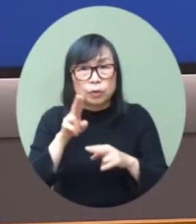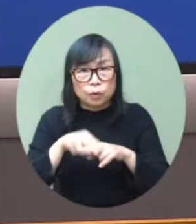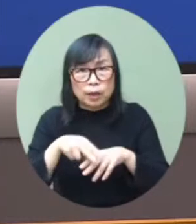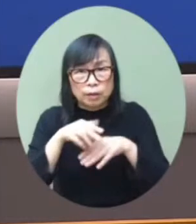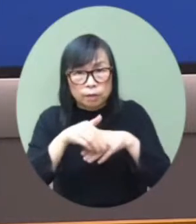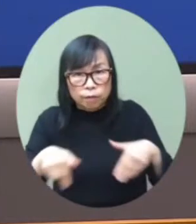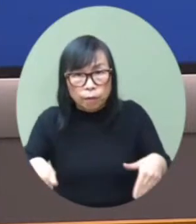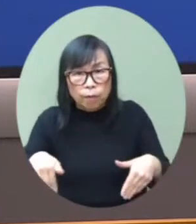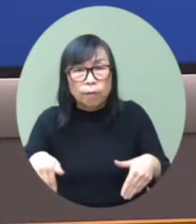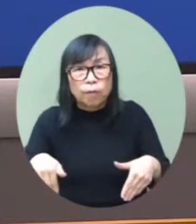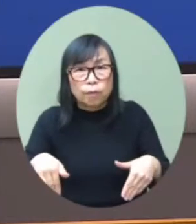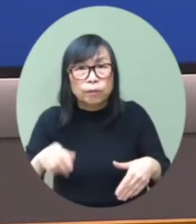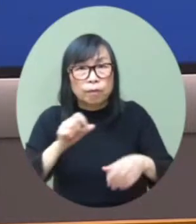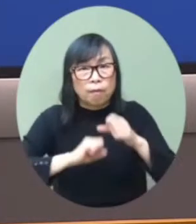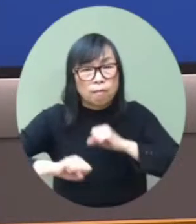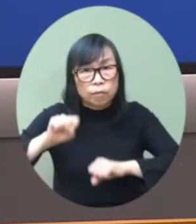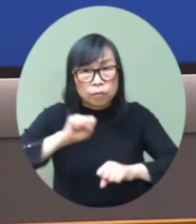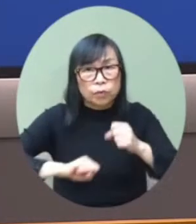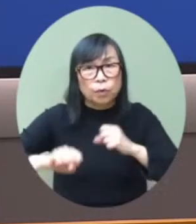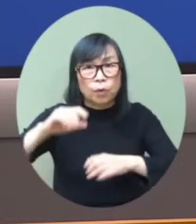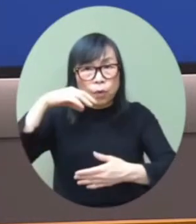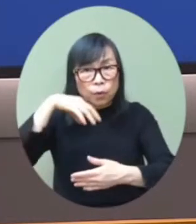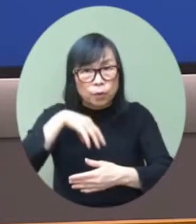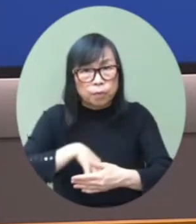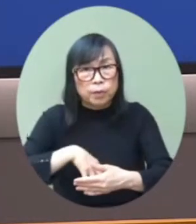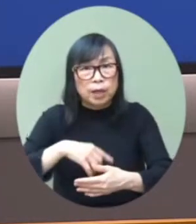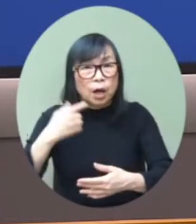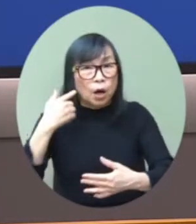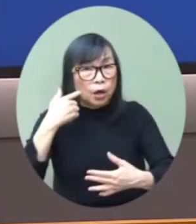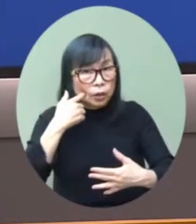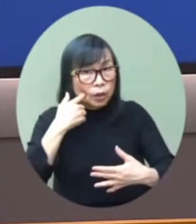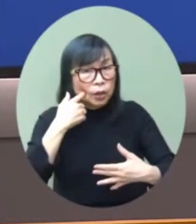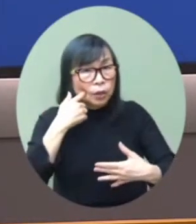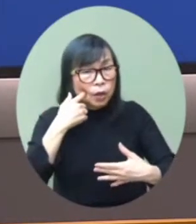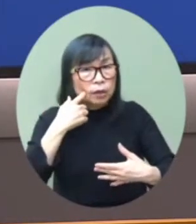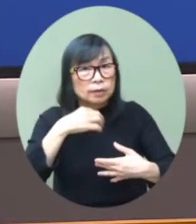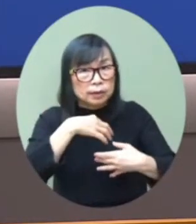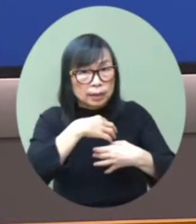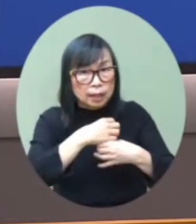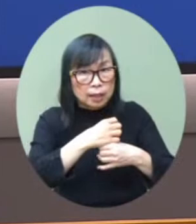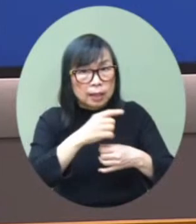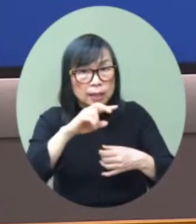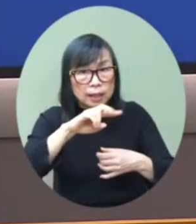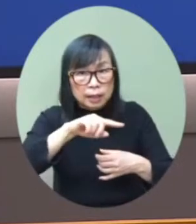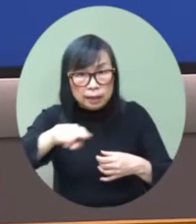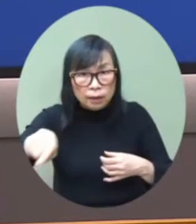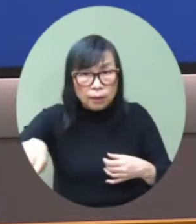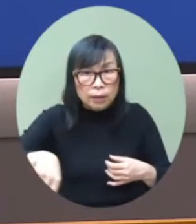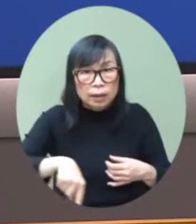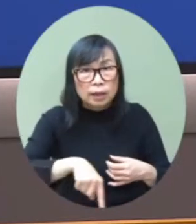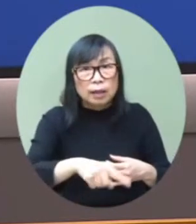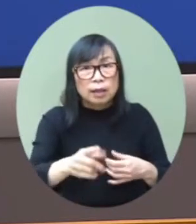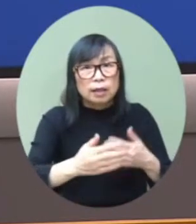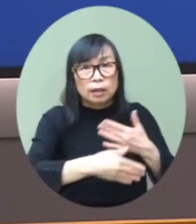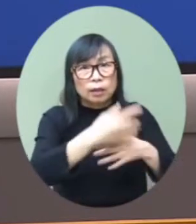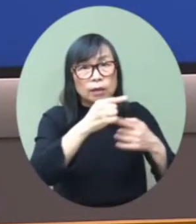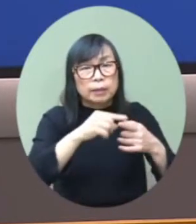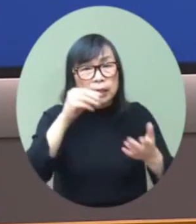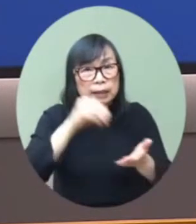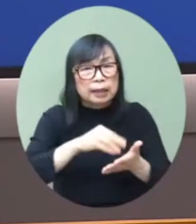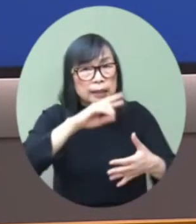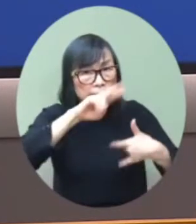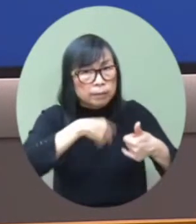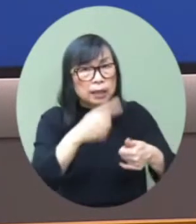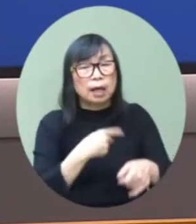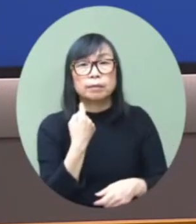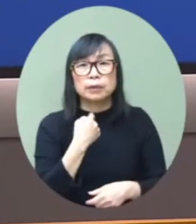law that the residents in a restricted area have to do the compulsory test, and they could not